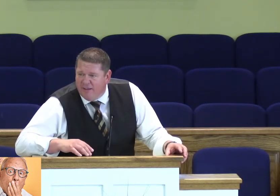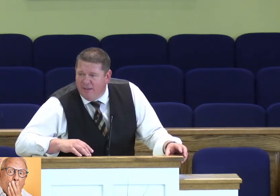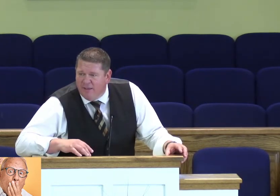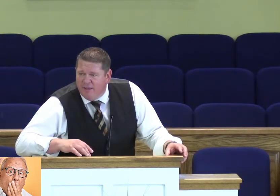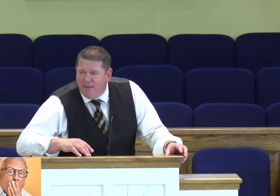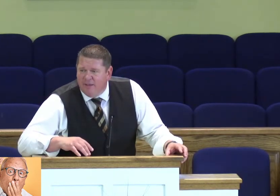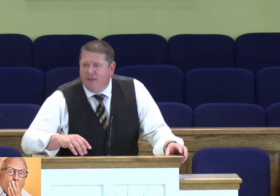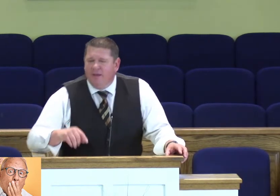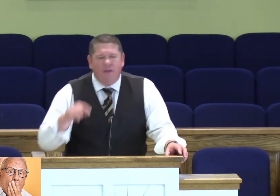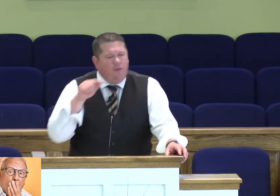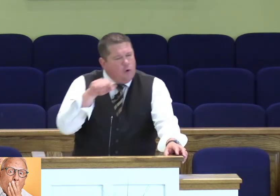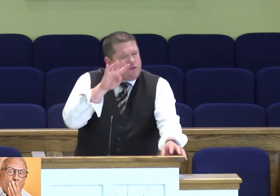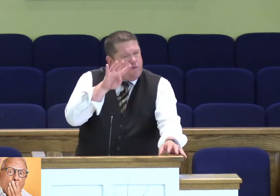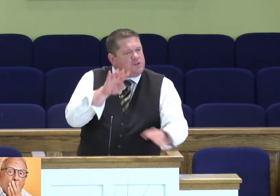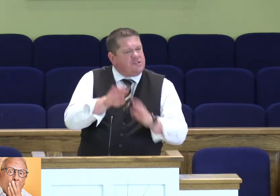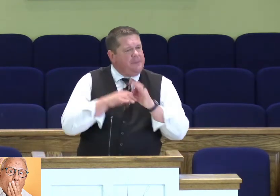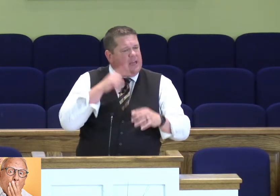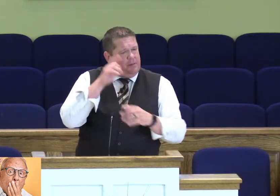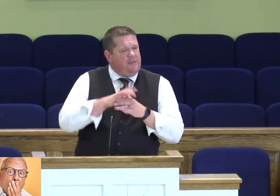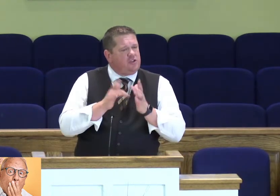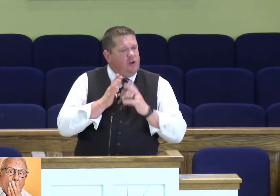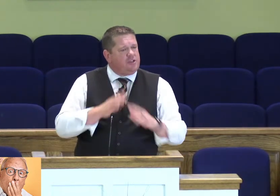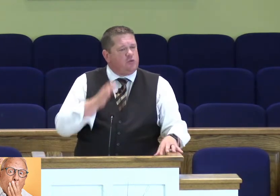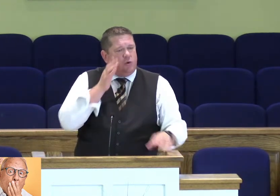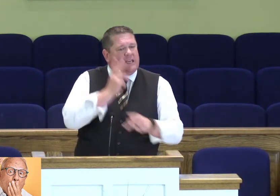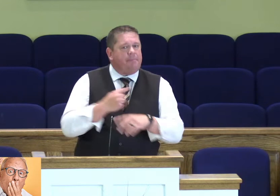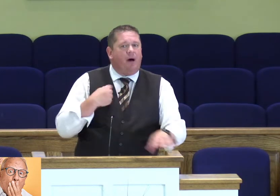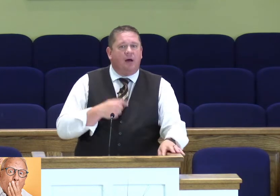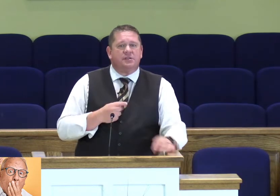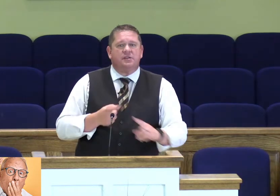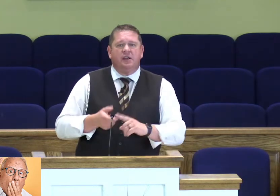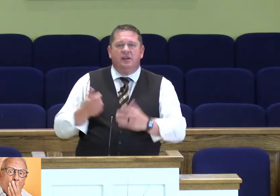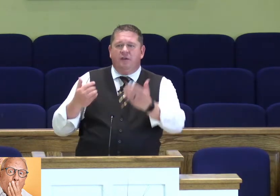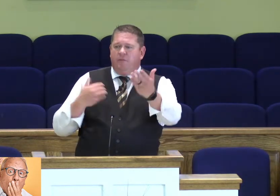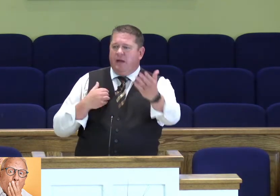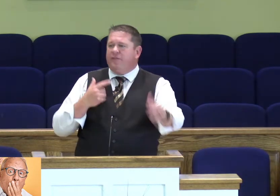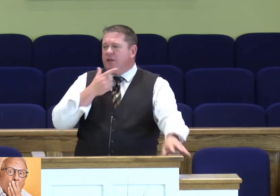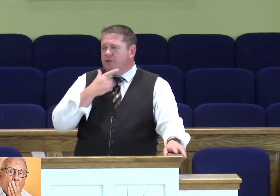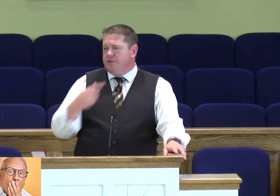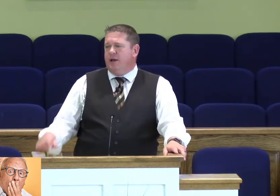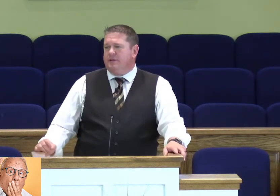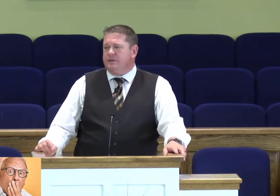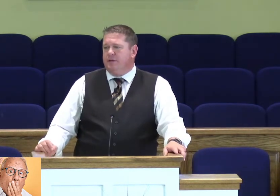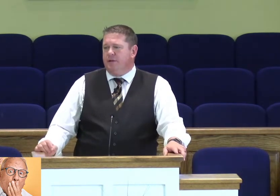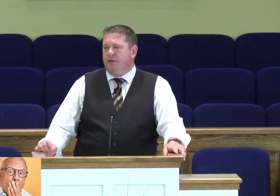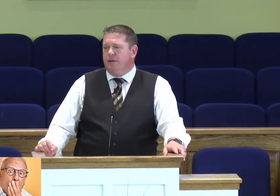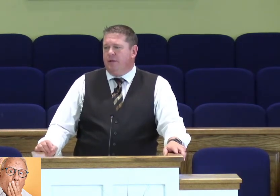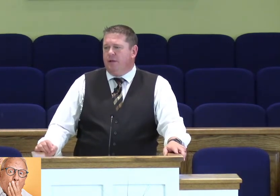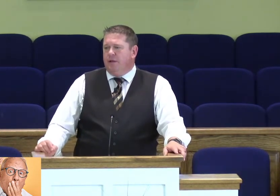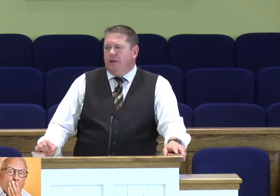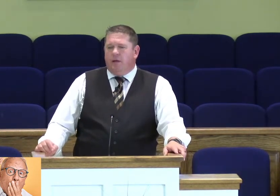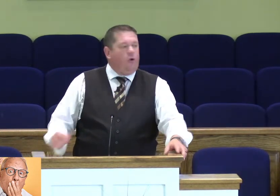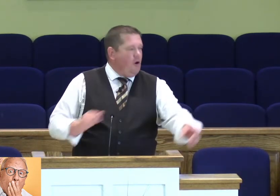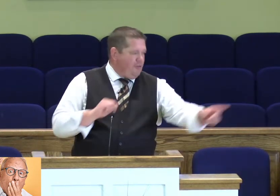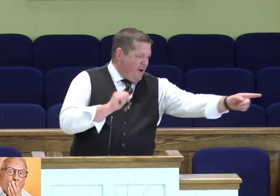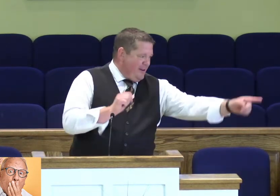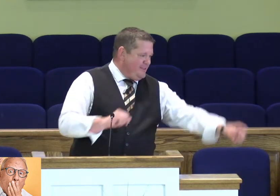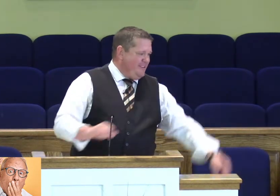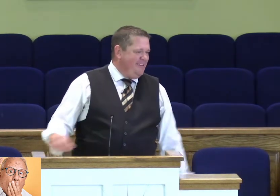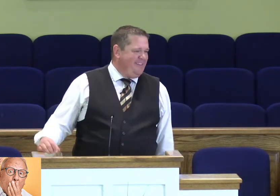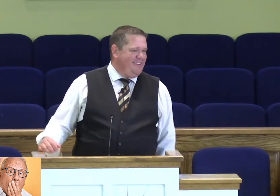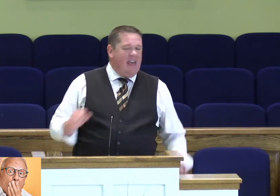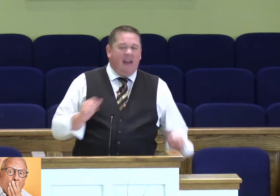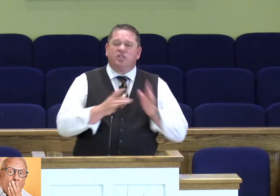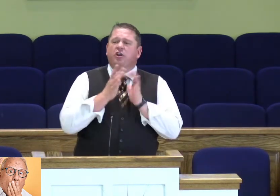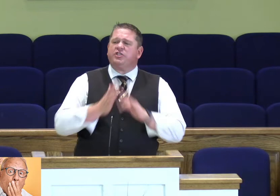God. And those 4 steps, I believe, as Christians, will keep us from having laryngitis or